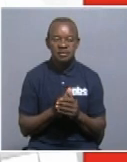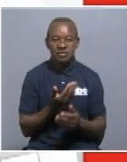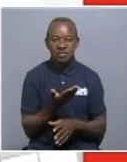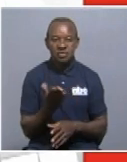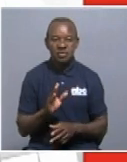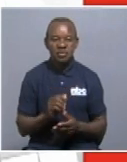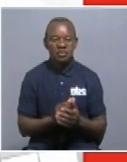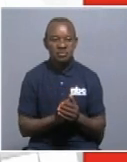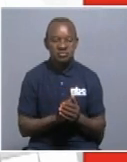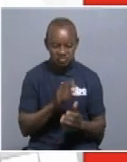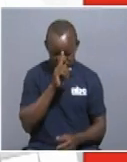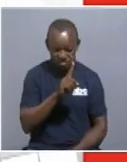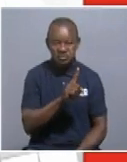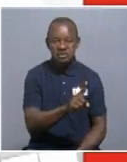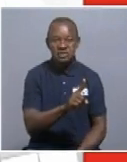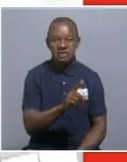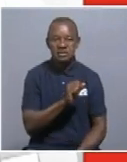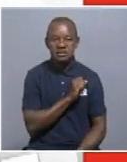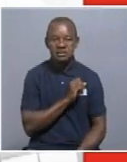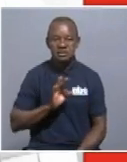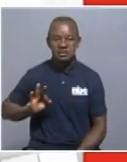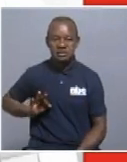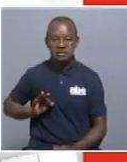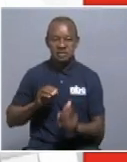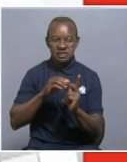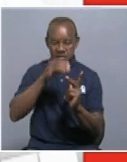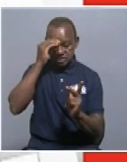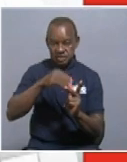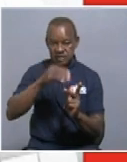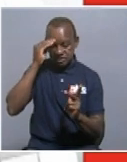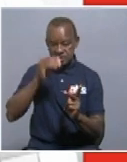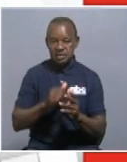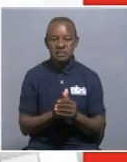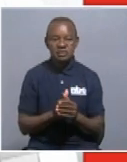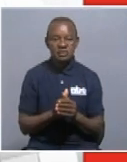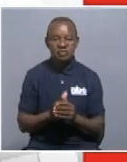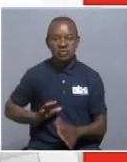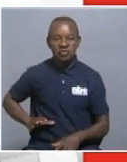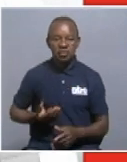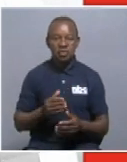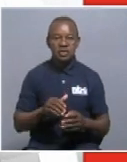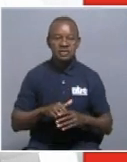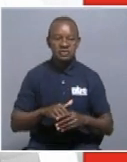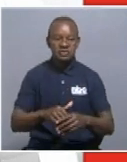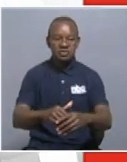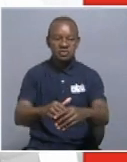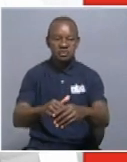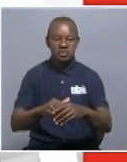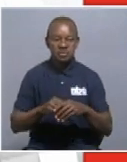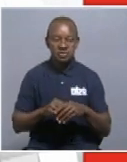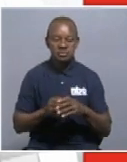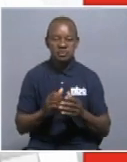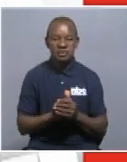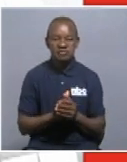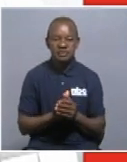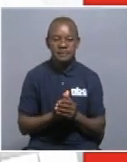staff, learners, students, as well as family members who are departing from restricted areas, or those escorting them from restricted areas,